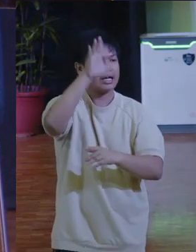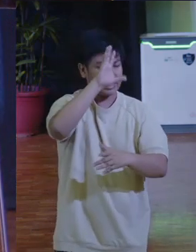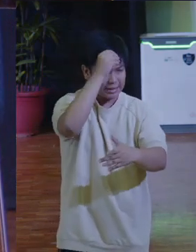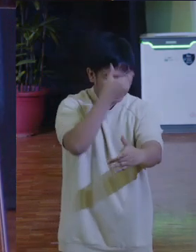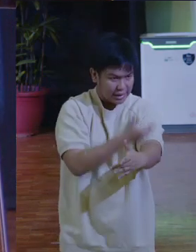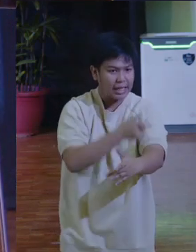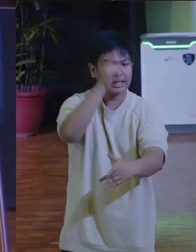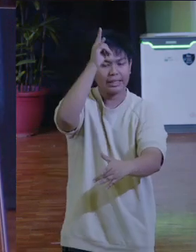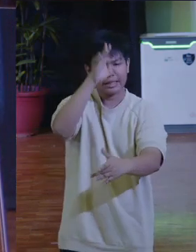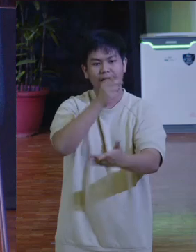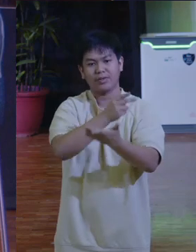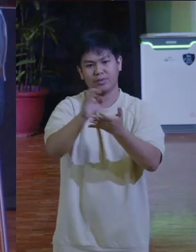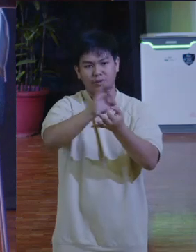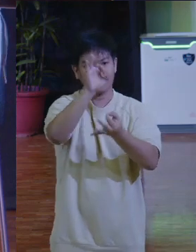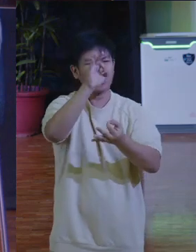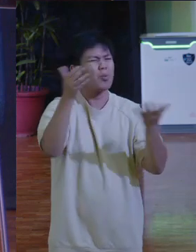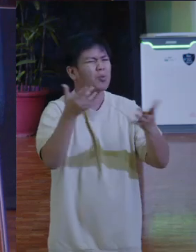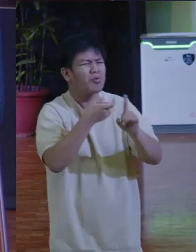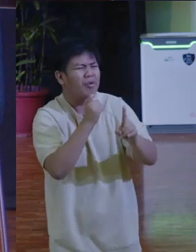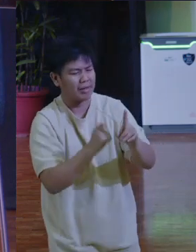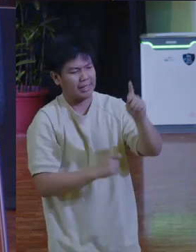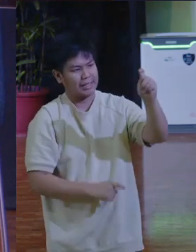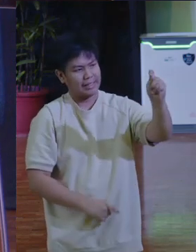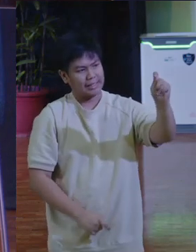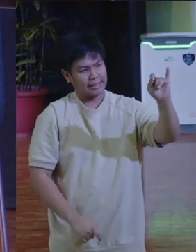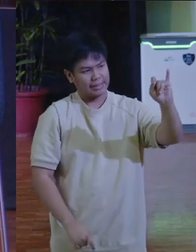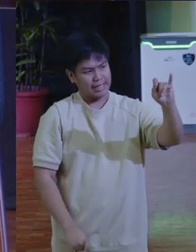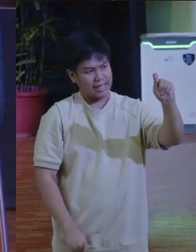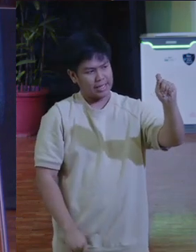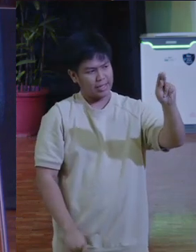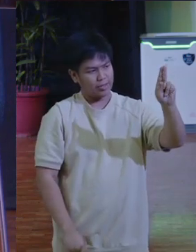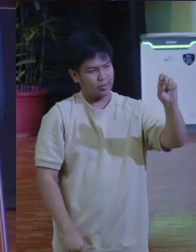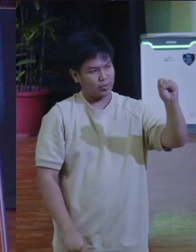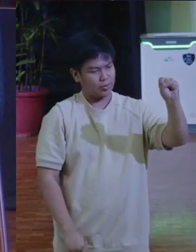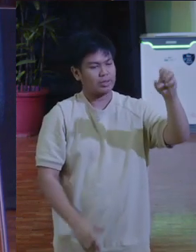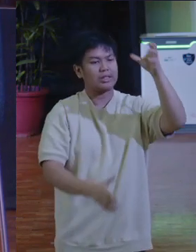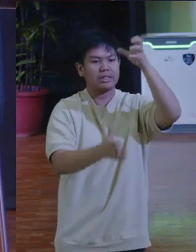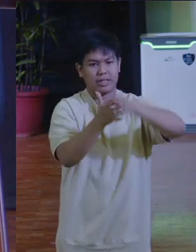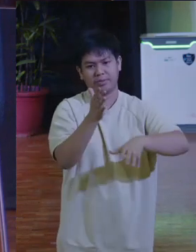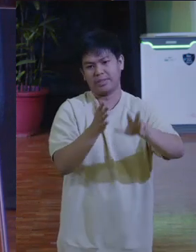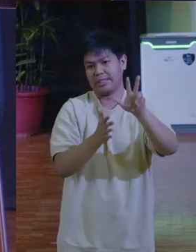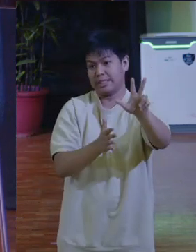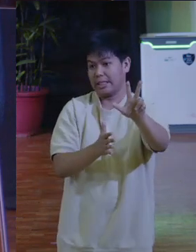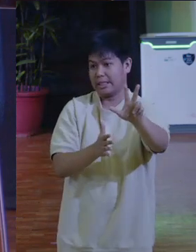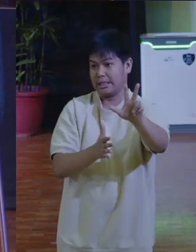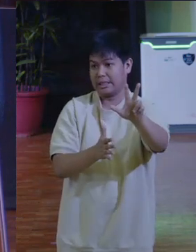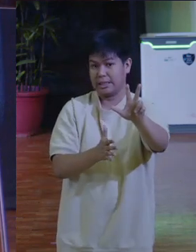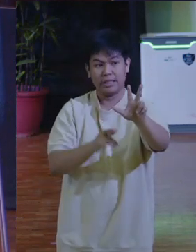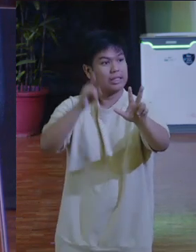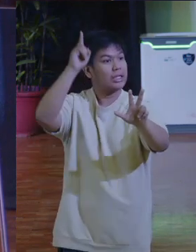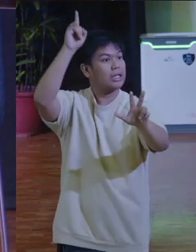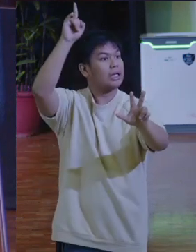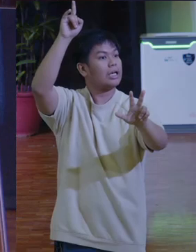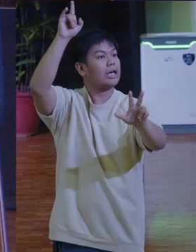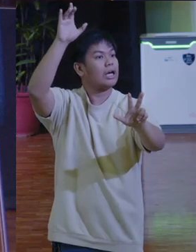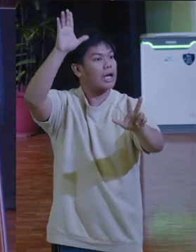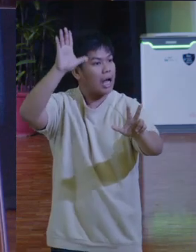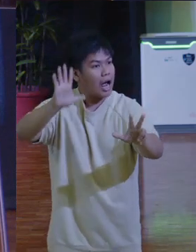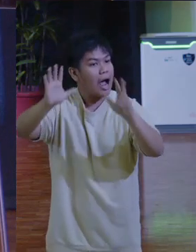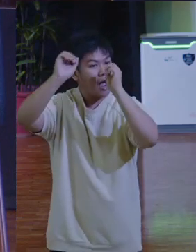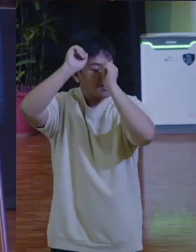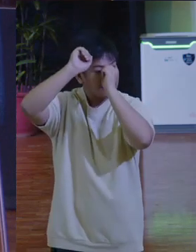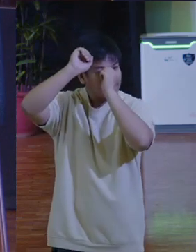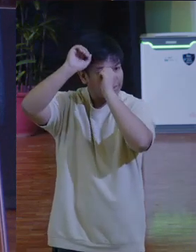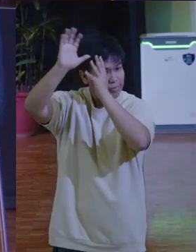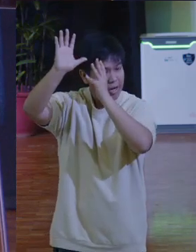ito? Titus chapter 3, verses 4 to 6. But when the goodness and loving kindness of God